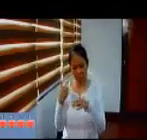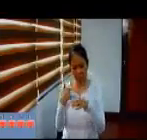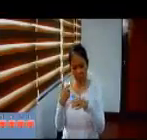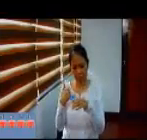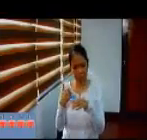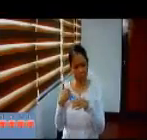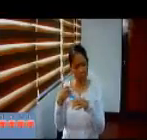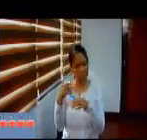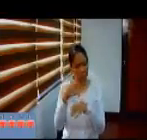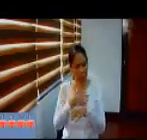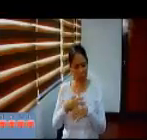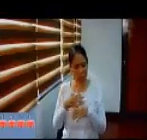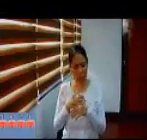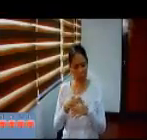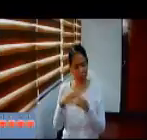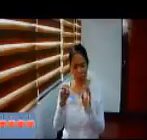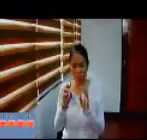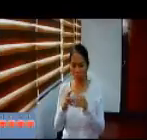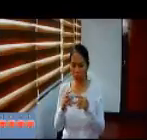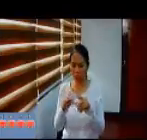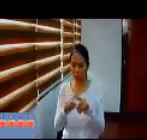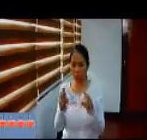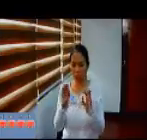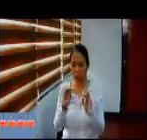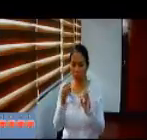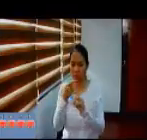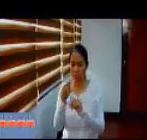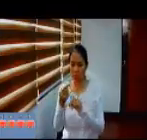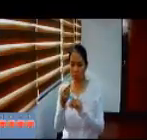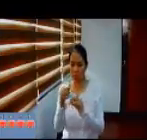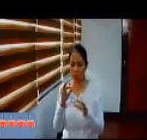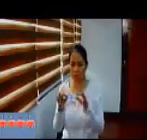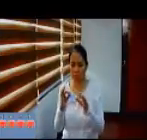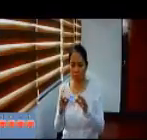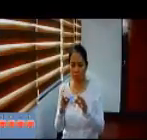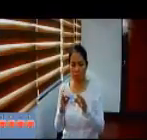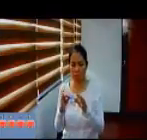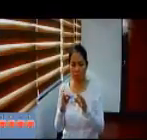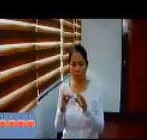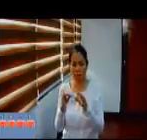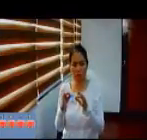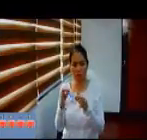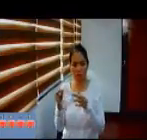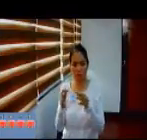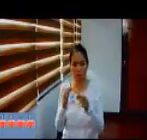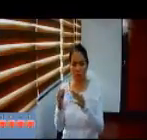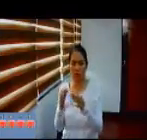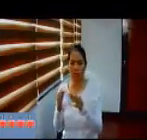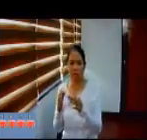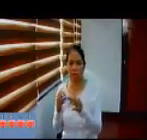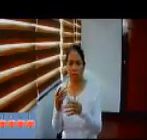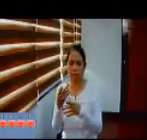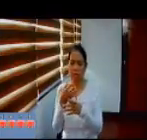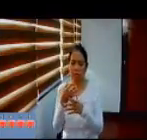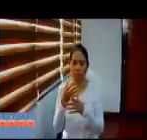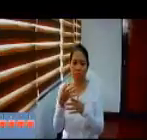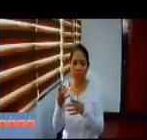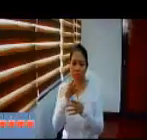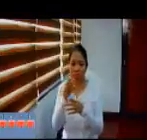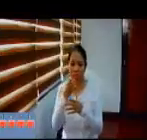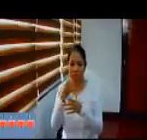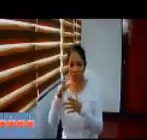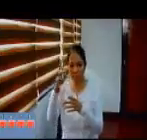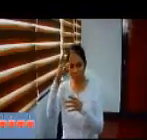wala pa namang nagsasabi na pag kumain ka ng commercial chicken, magkakaroon daw ng sex reversal or things like that.